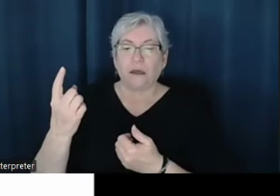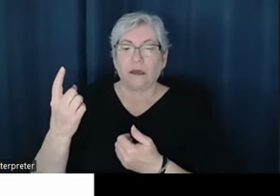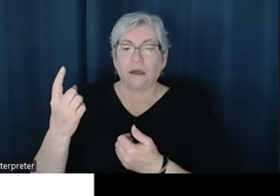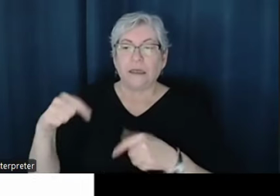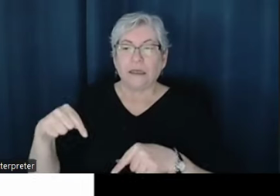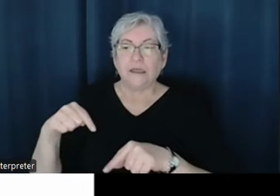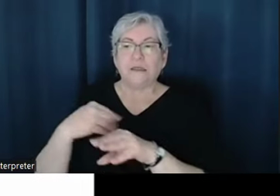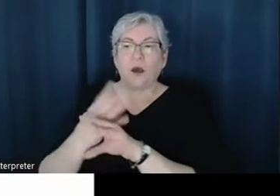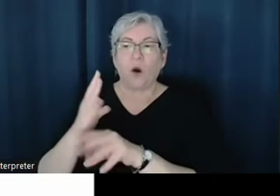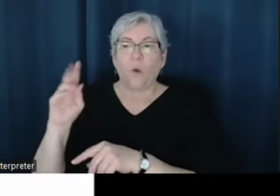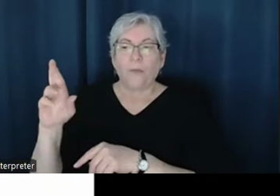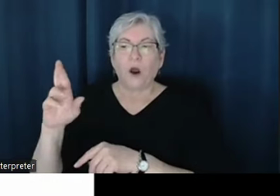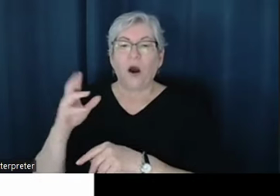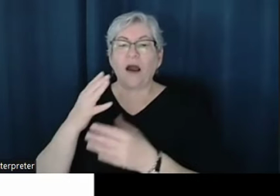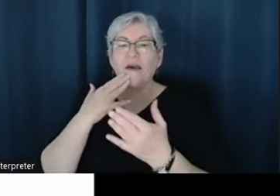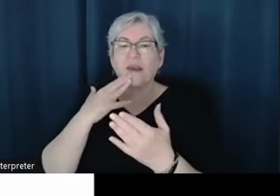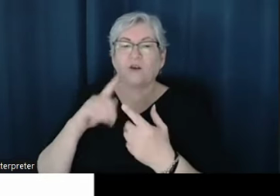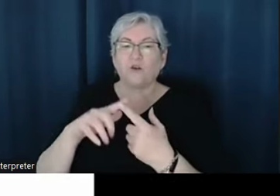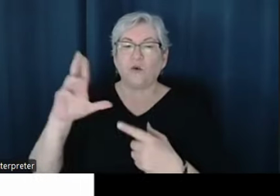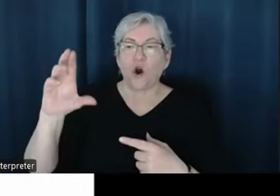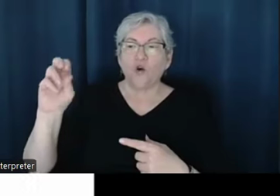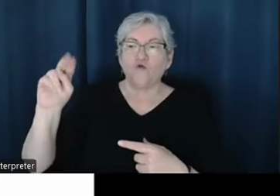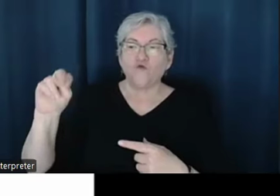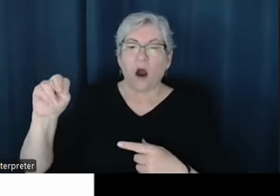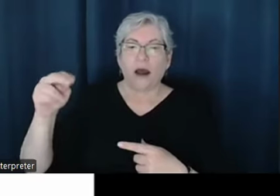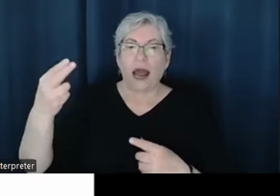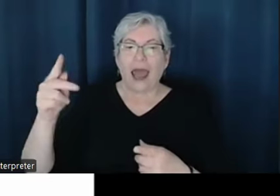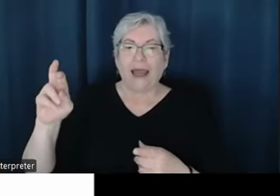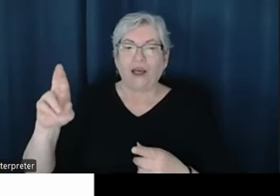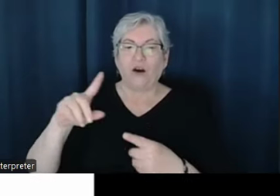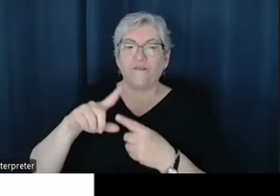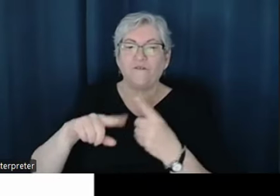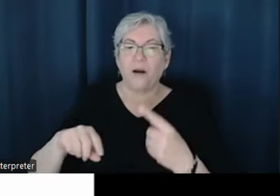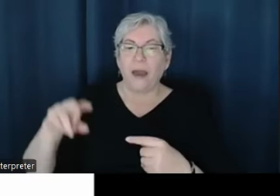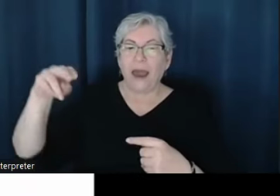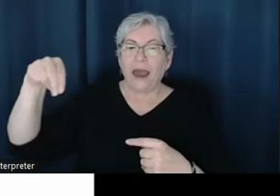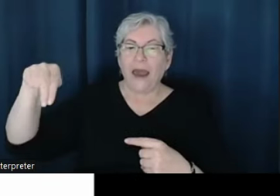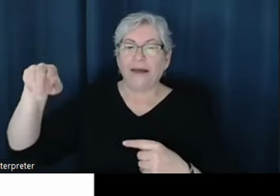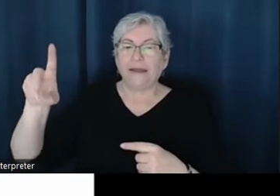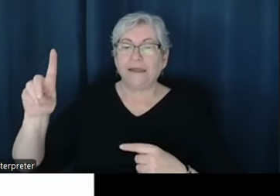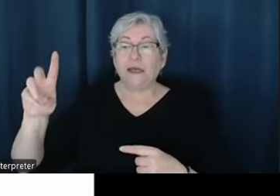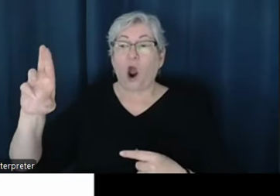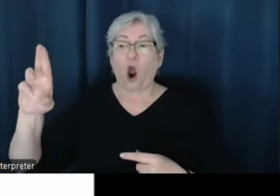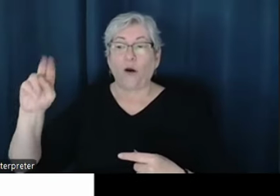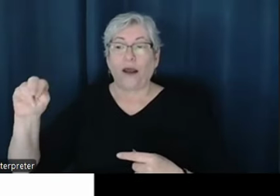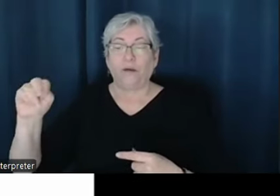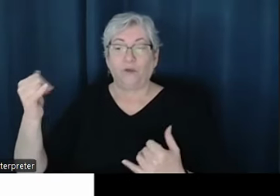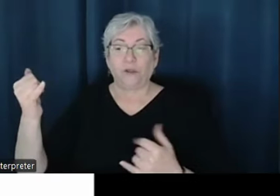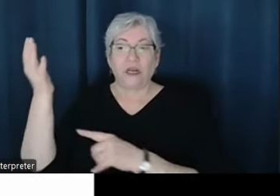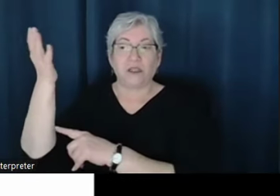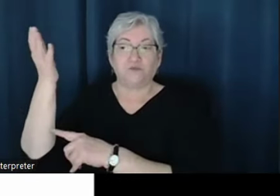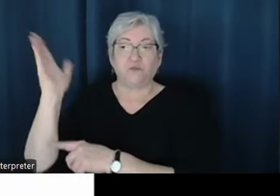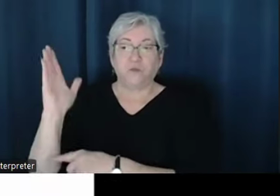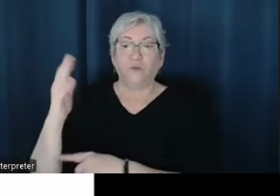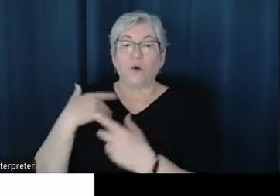today. And thank you so much to Ron Hager from NDRN for presenting today. We are having a